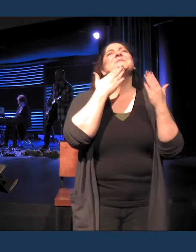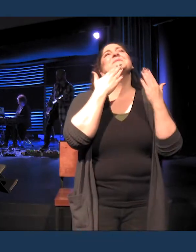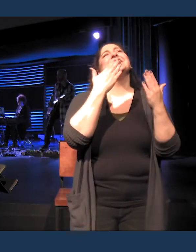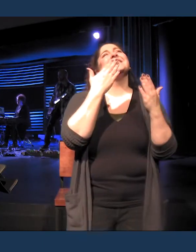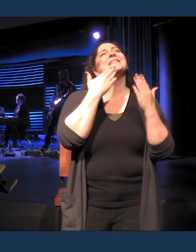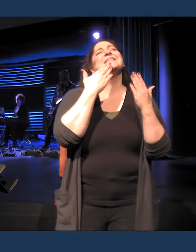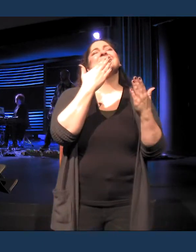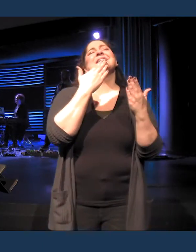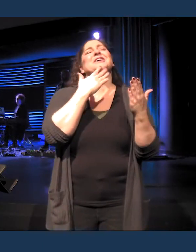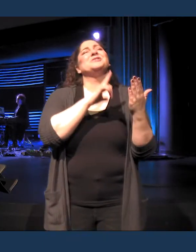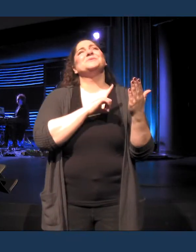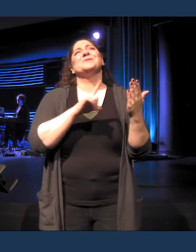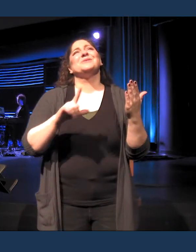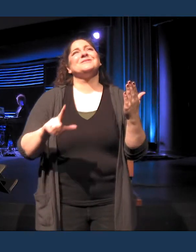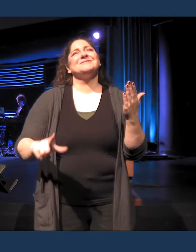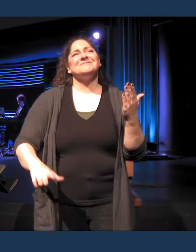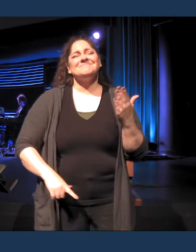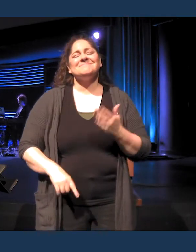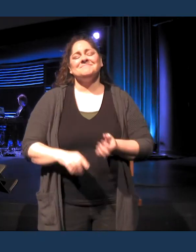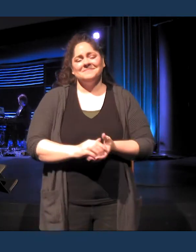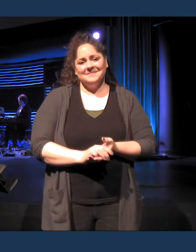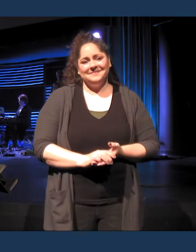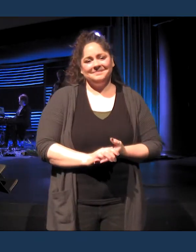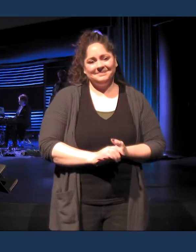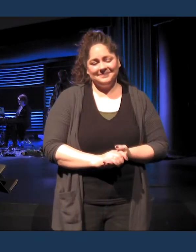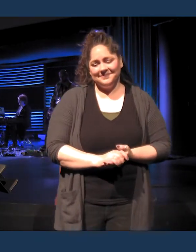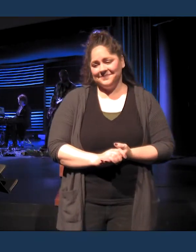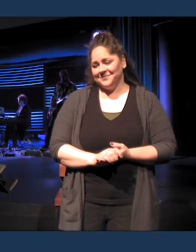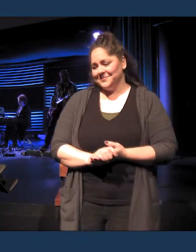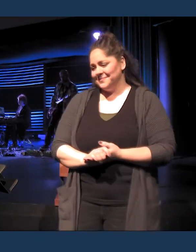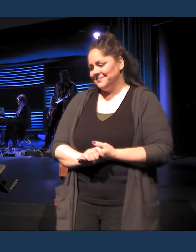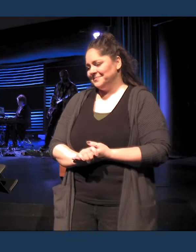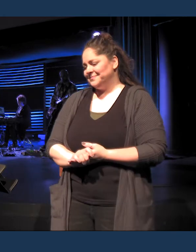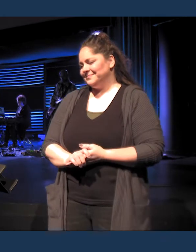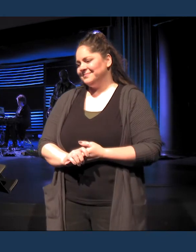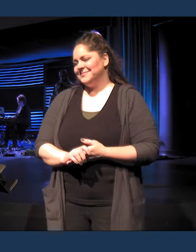Lord. Yeah.